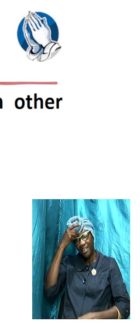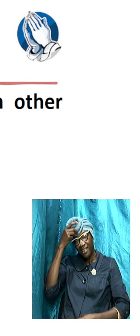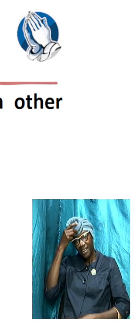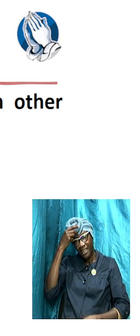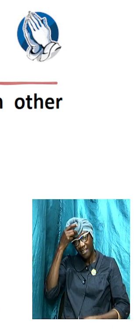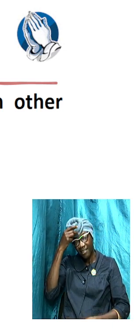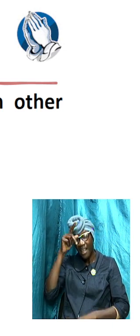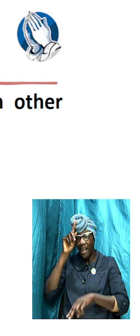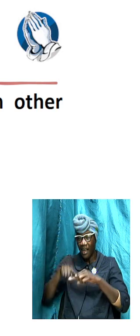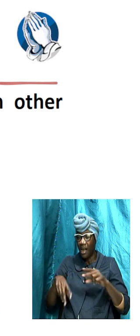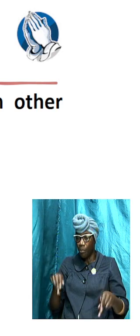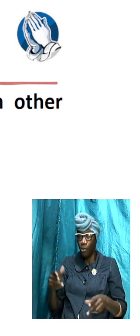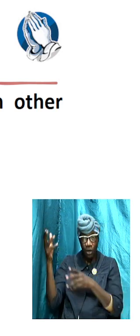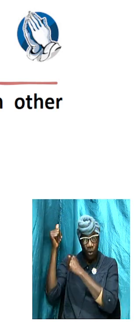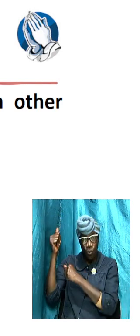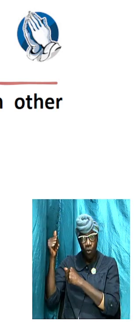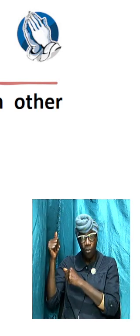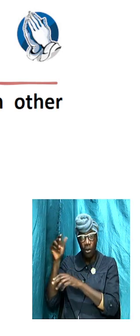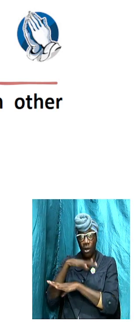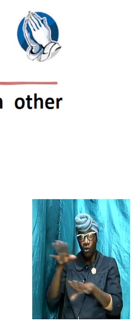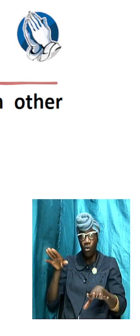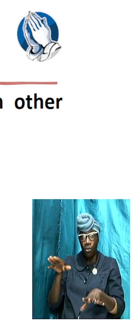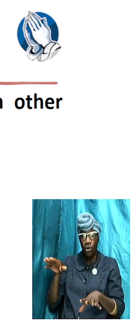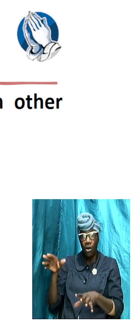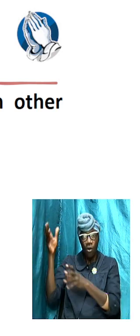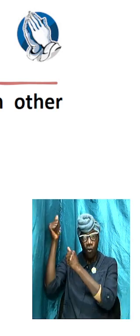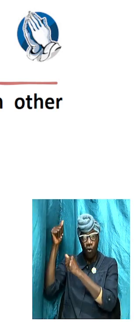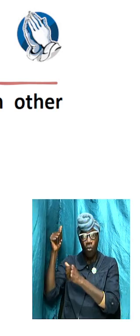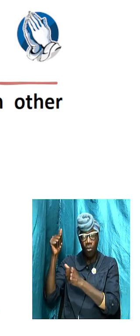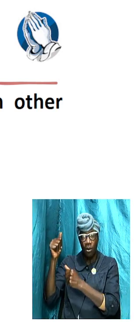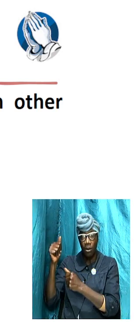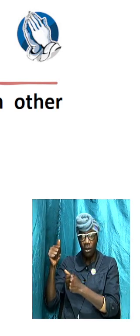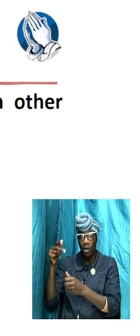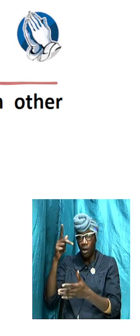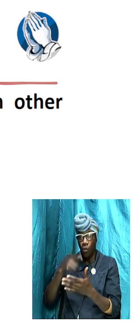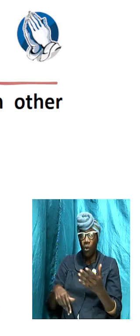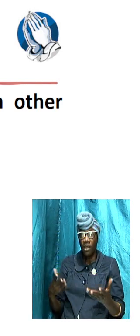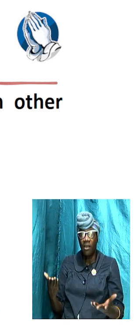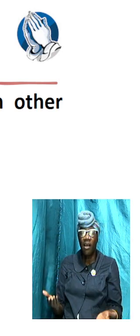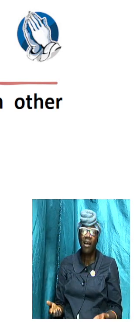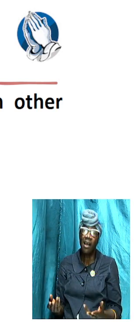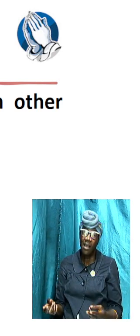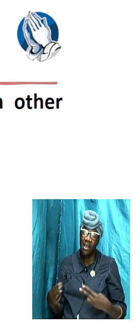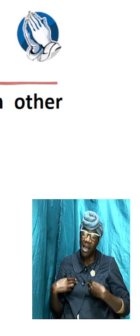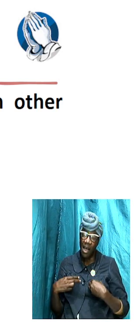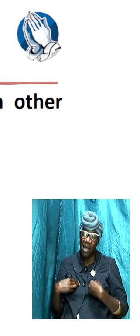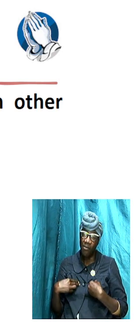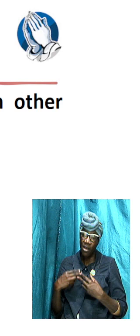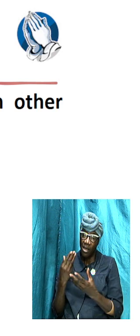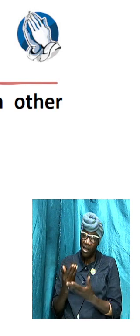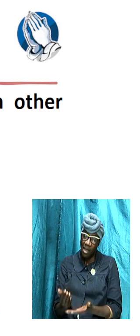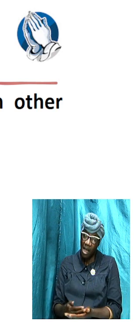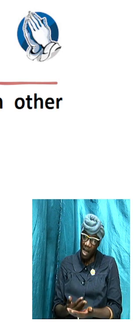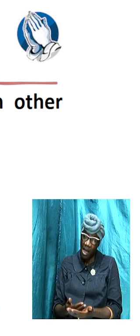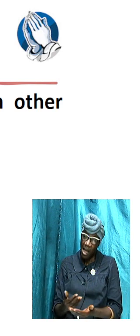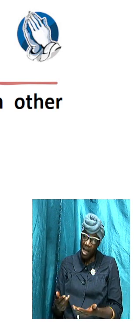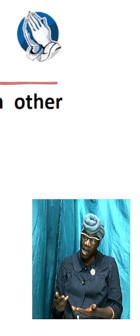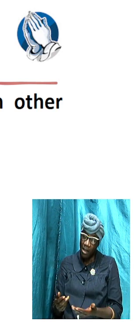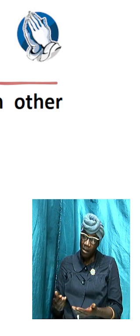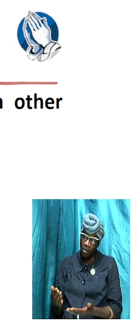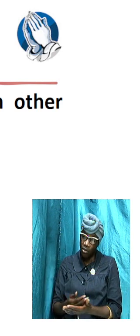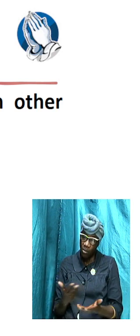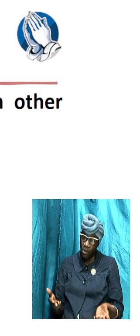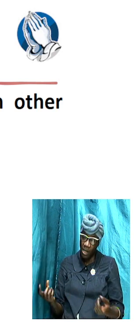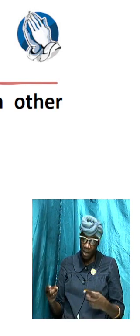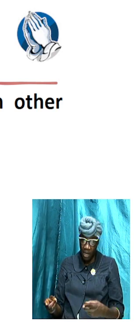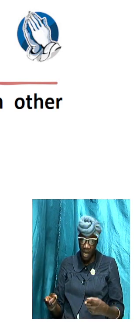put your hope in that. Amen. Don't put your hope on your possession. Amen. You have something today, and you lose it tomorrow. In which men, during the